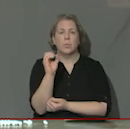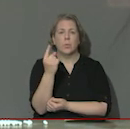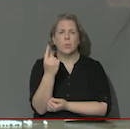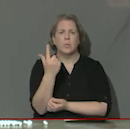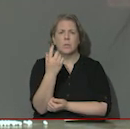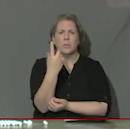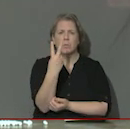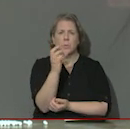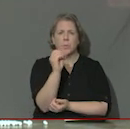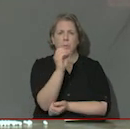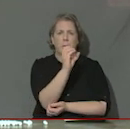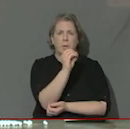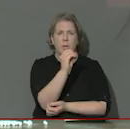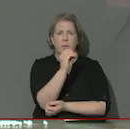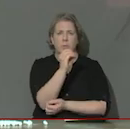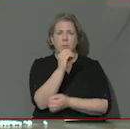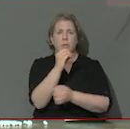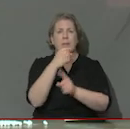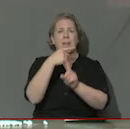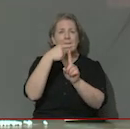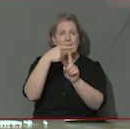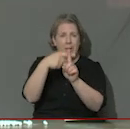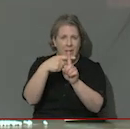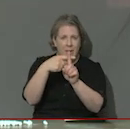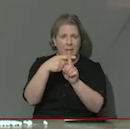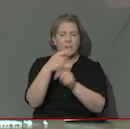017,200 plus the